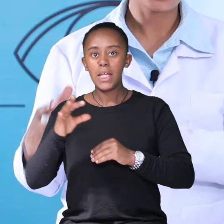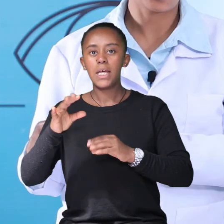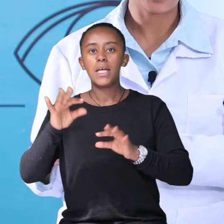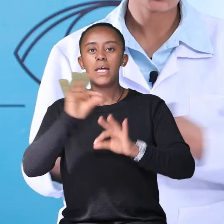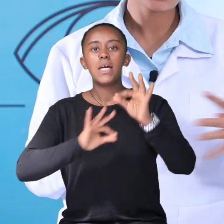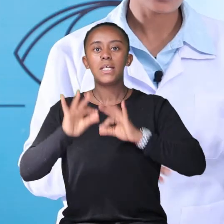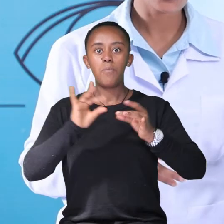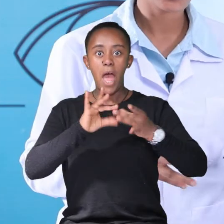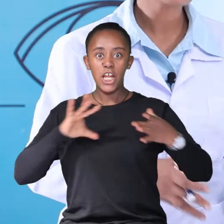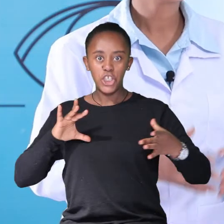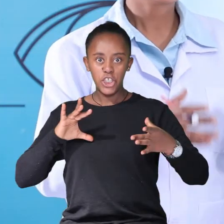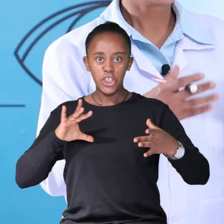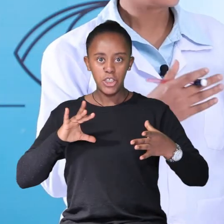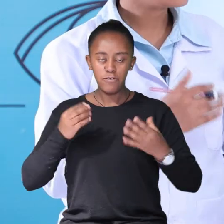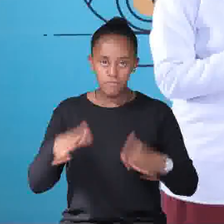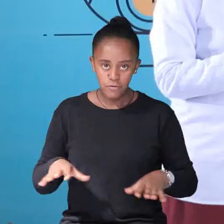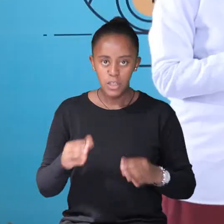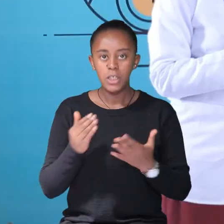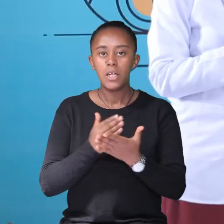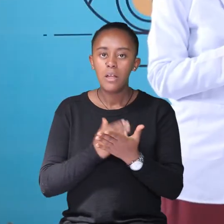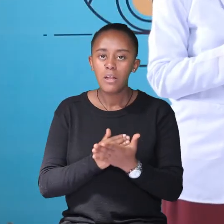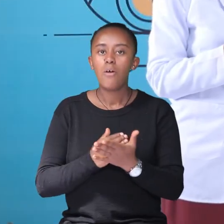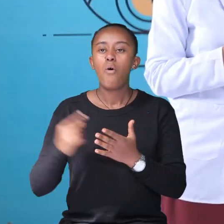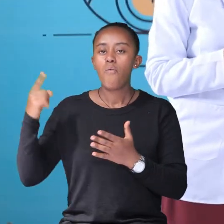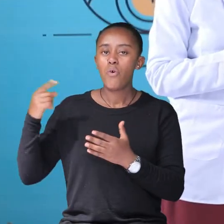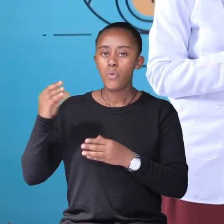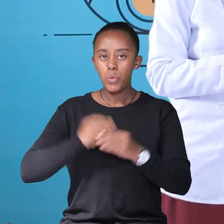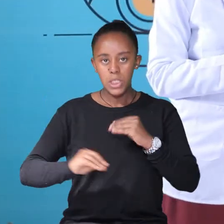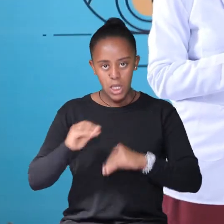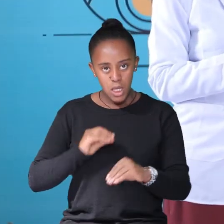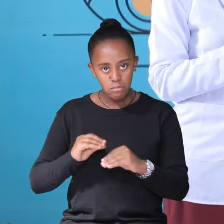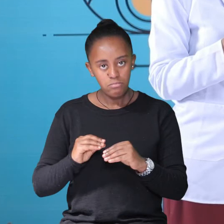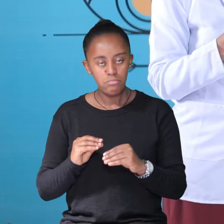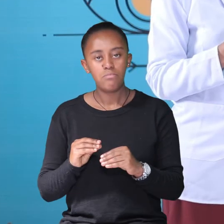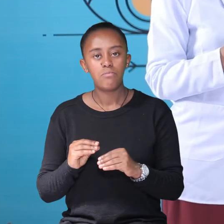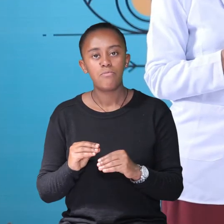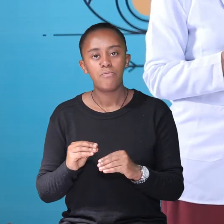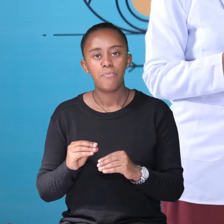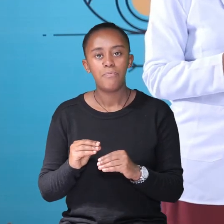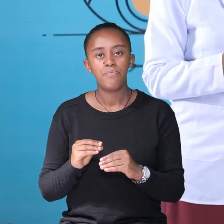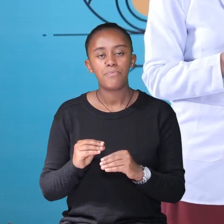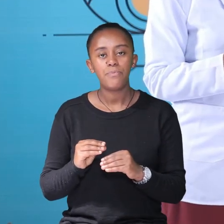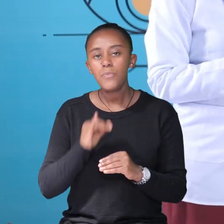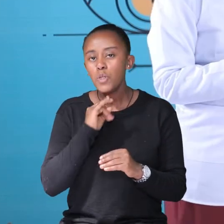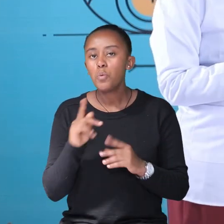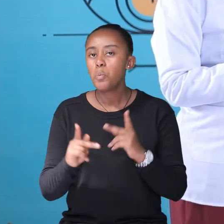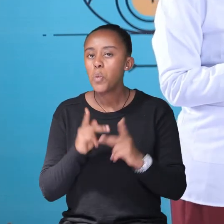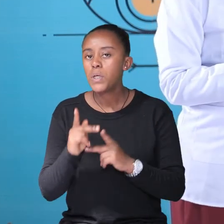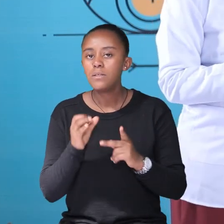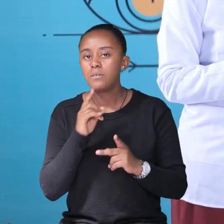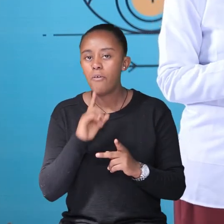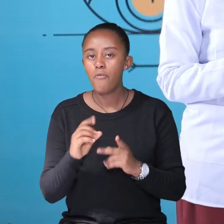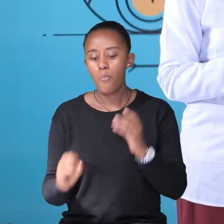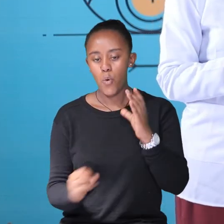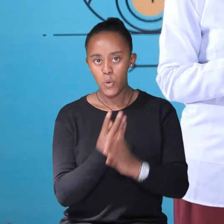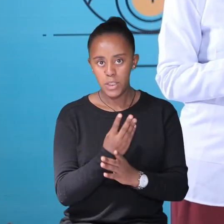and respiration in this unit, and in this lesson we have seen photosynthesis, and photosynthesis is a